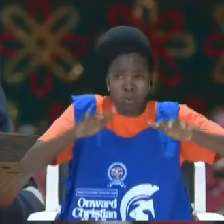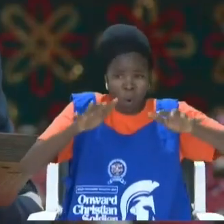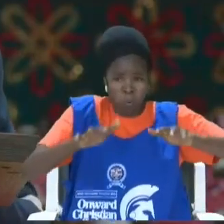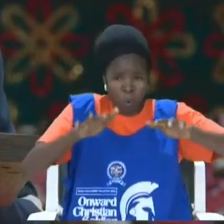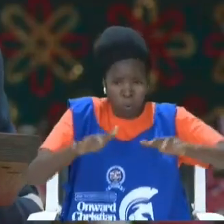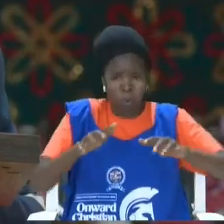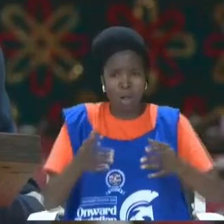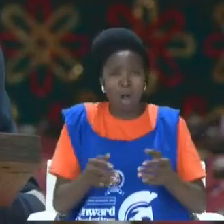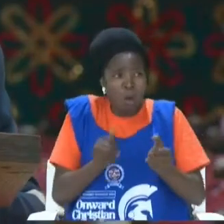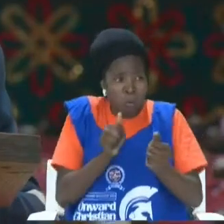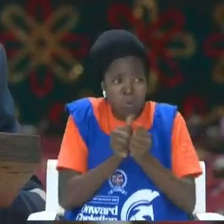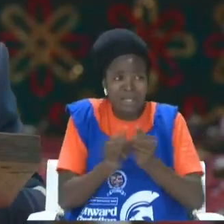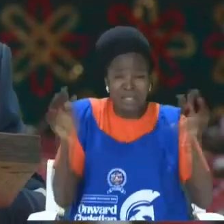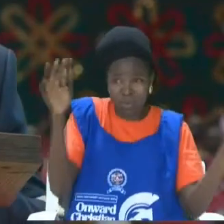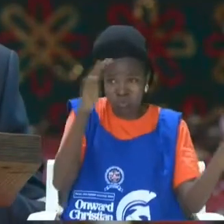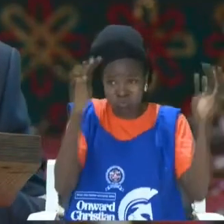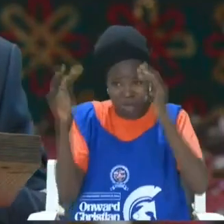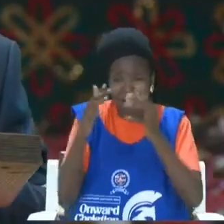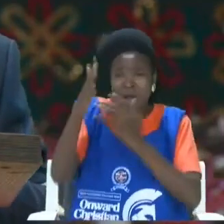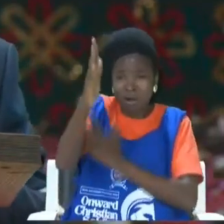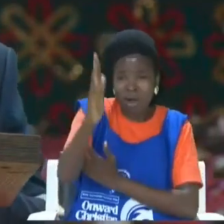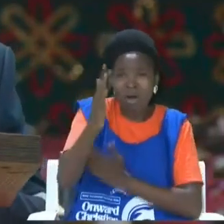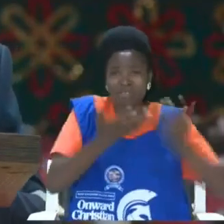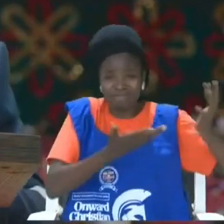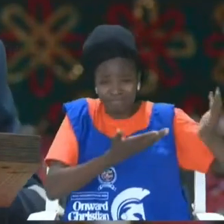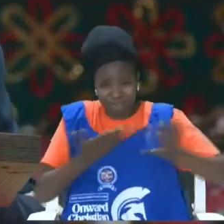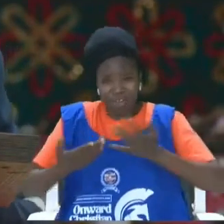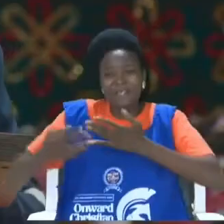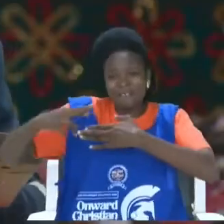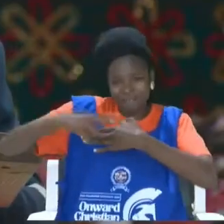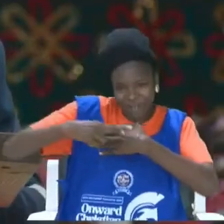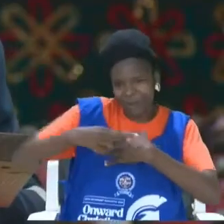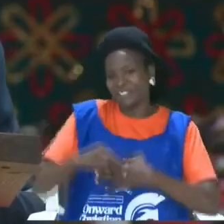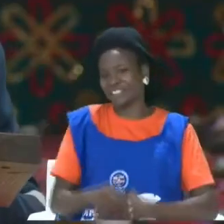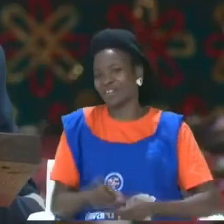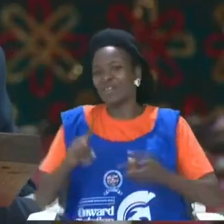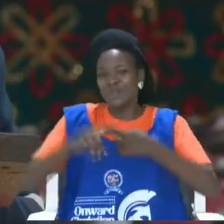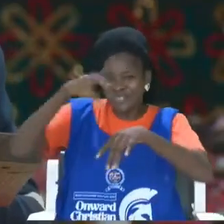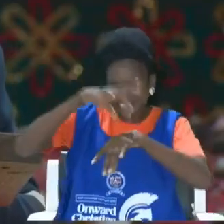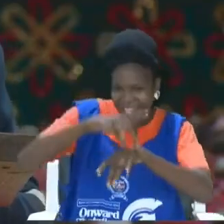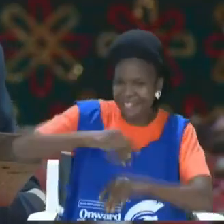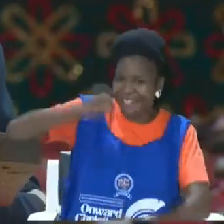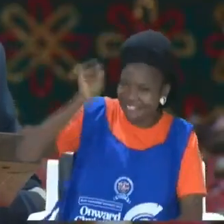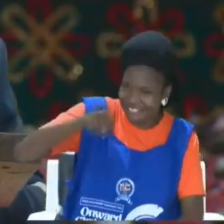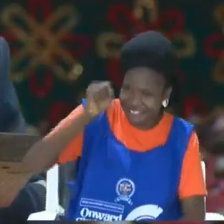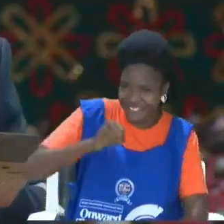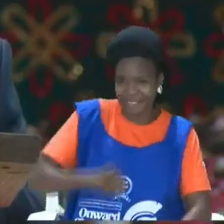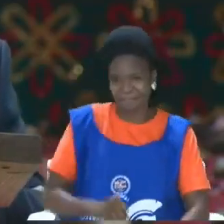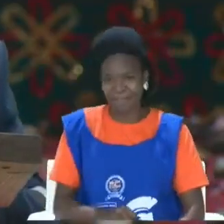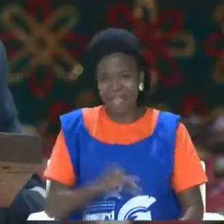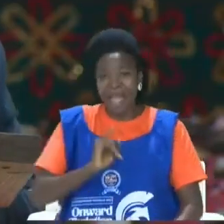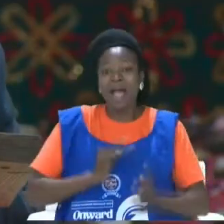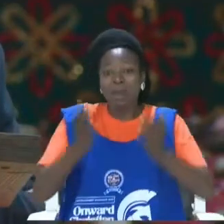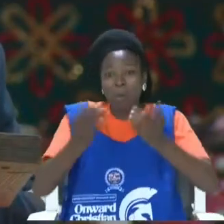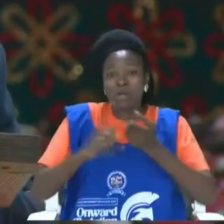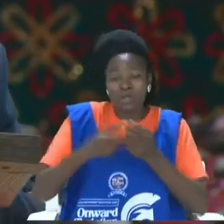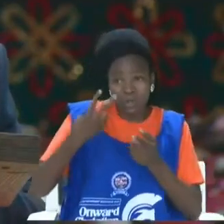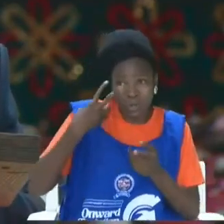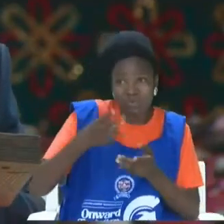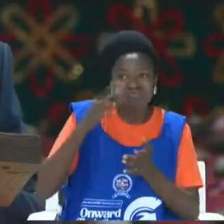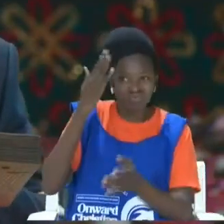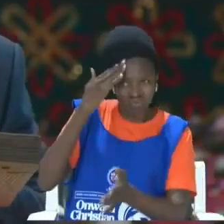With wind, God brought restoration to the earth. I want us to take note of